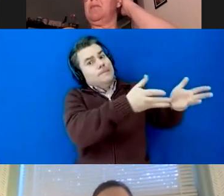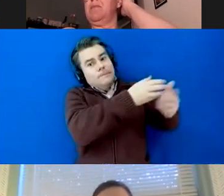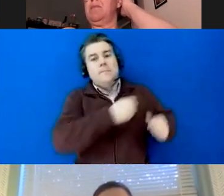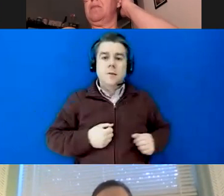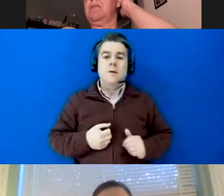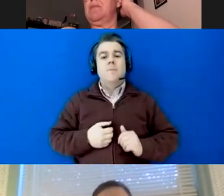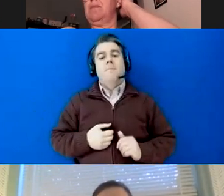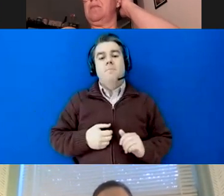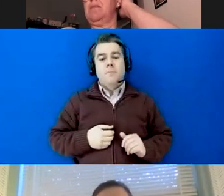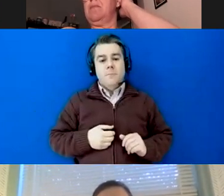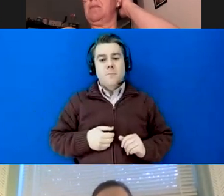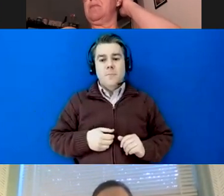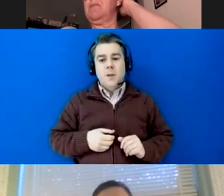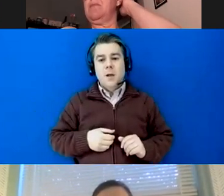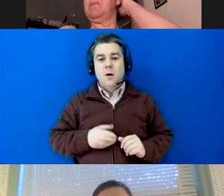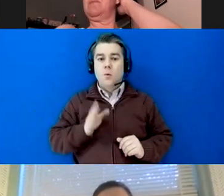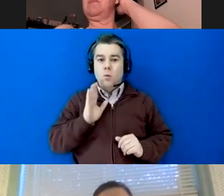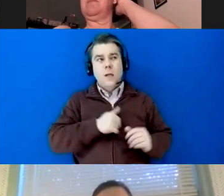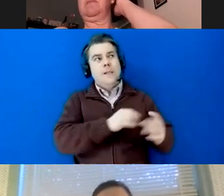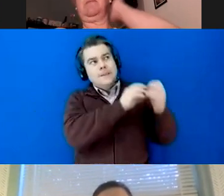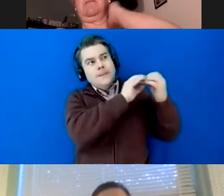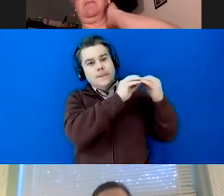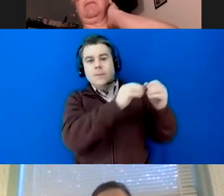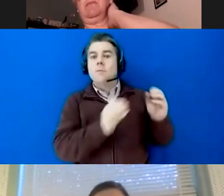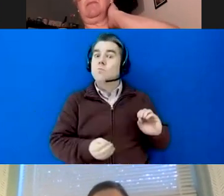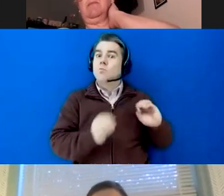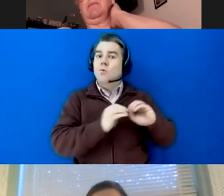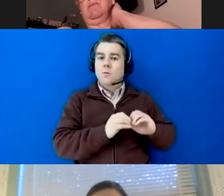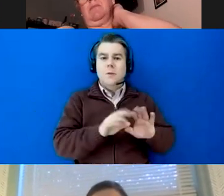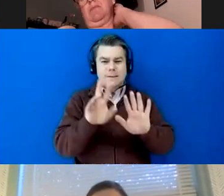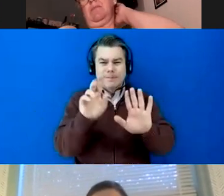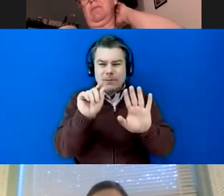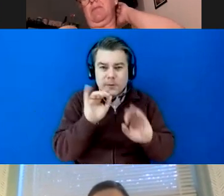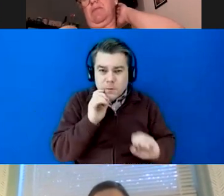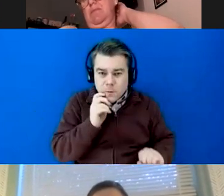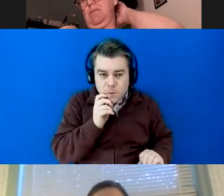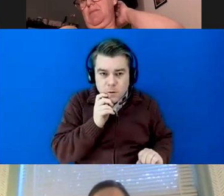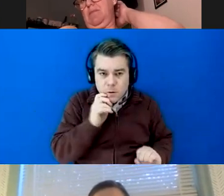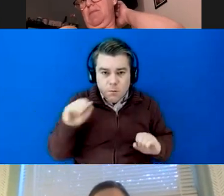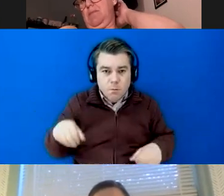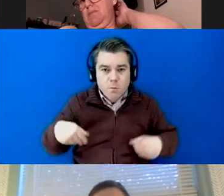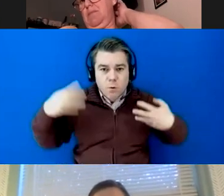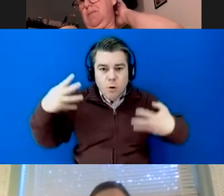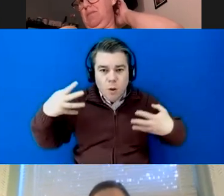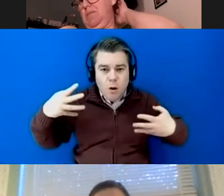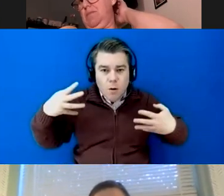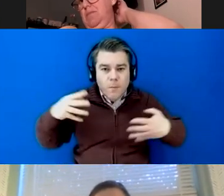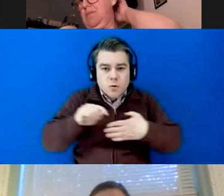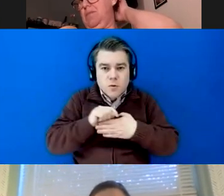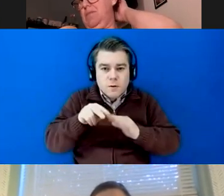be working on that even more so. Give me 2 seconds here. Let me pull up the training